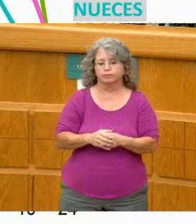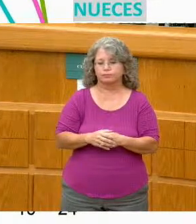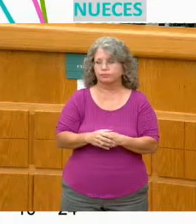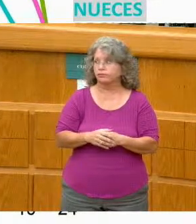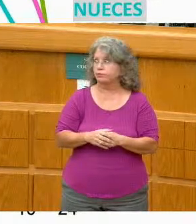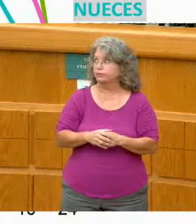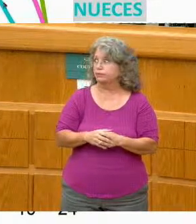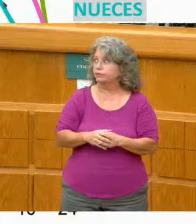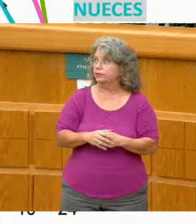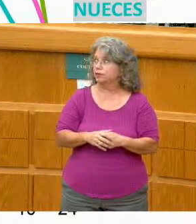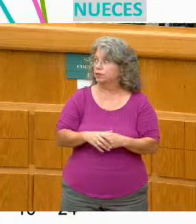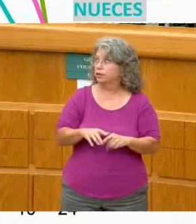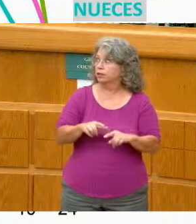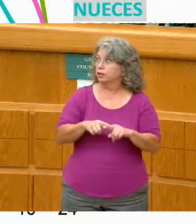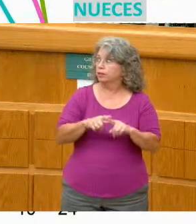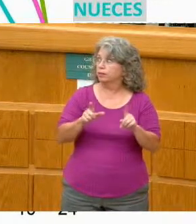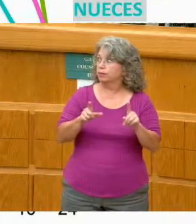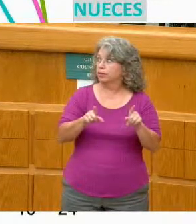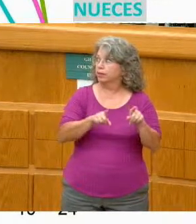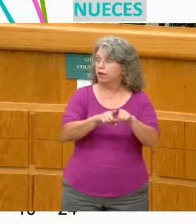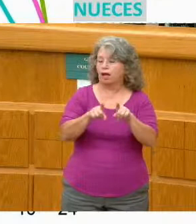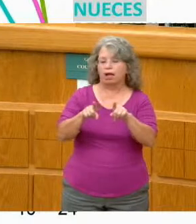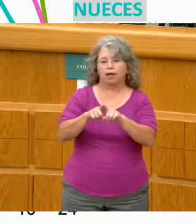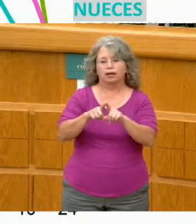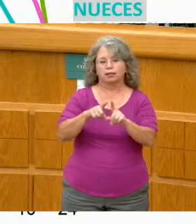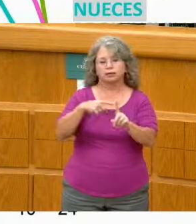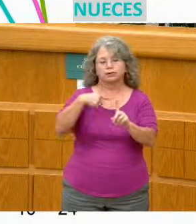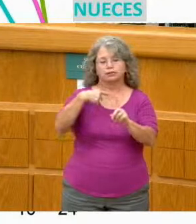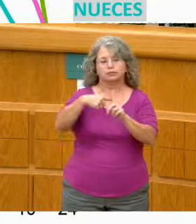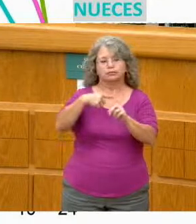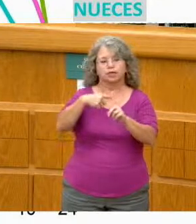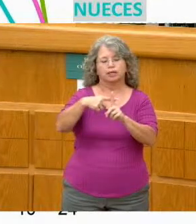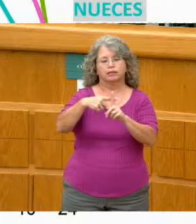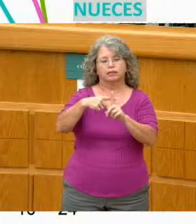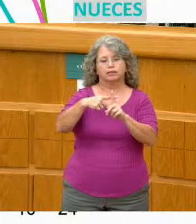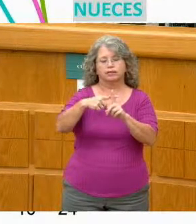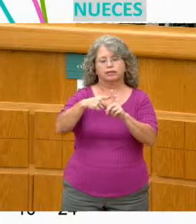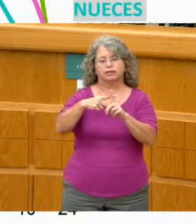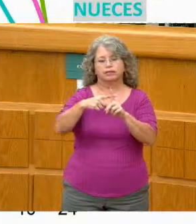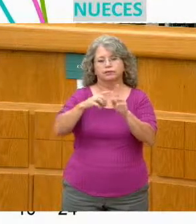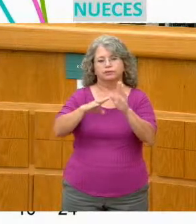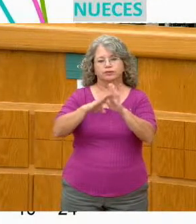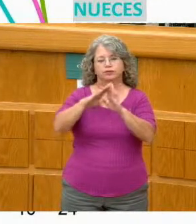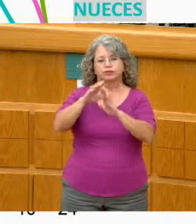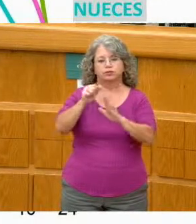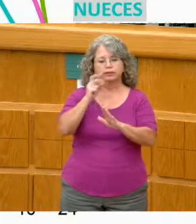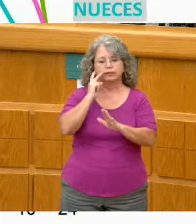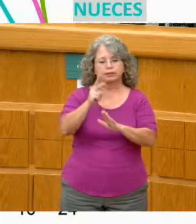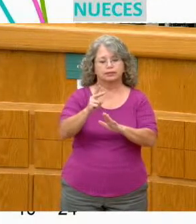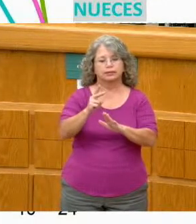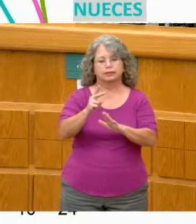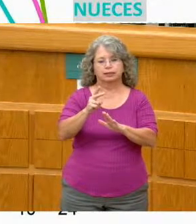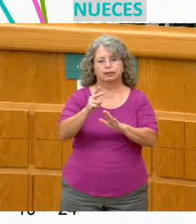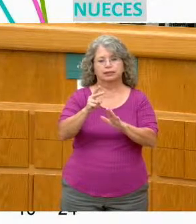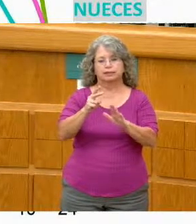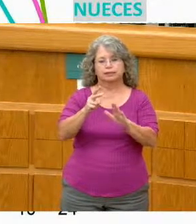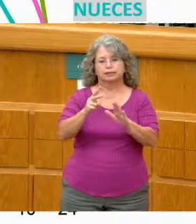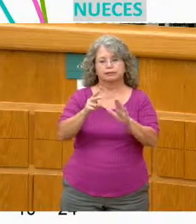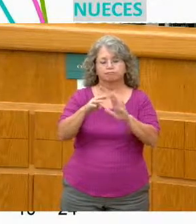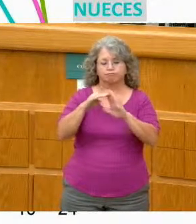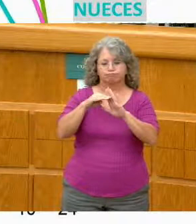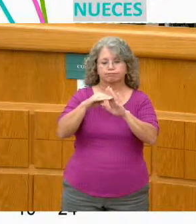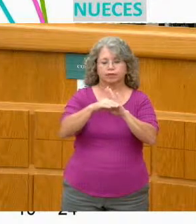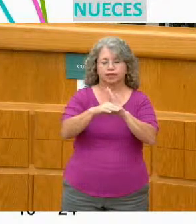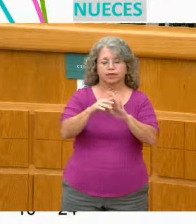Nueces. But here is us in Nueces, and you can see that there's been a sustained decline. Now, if you